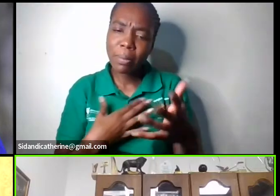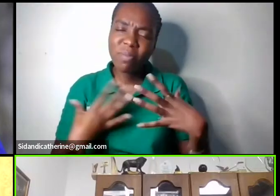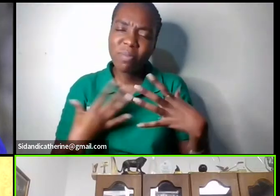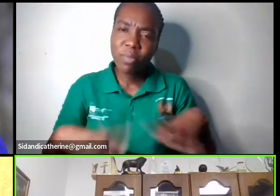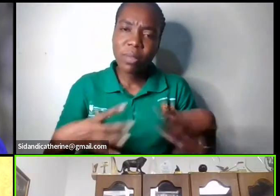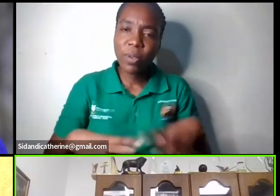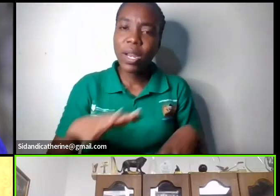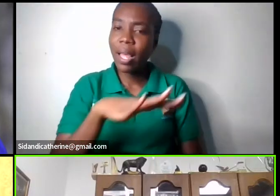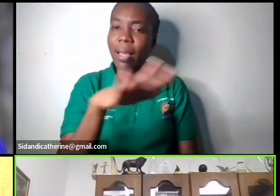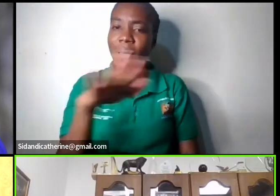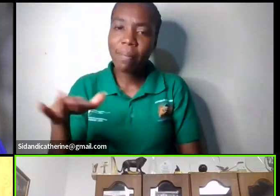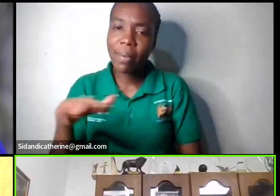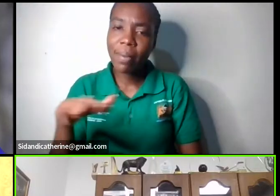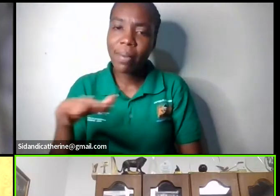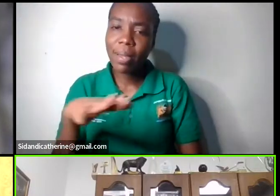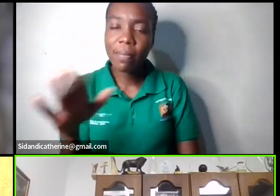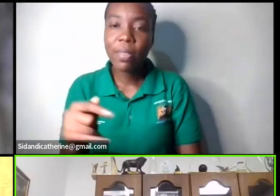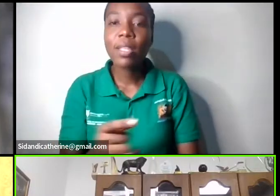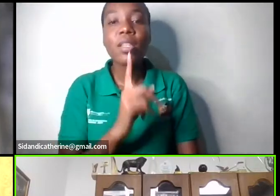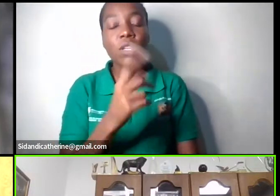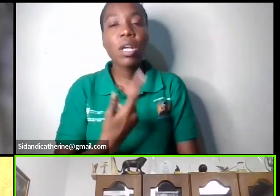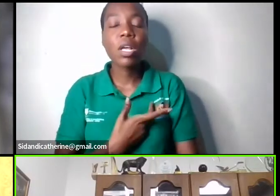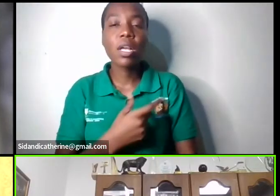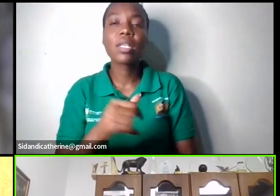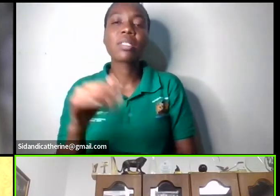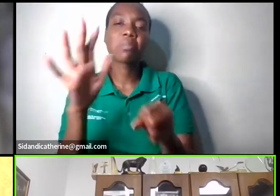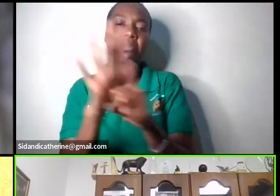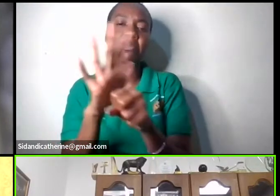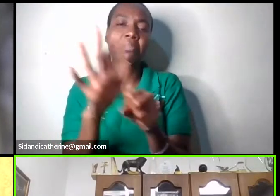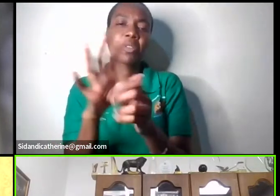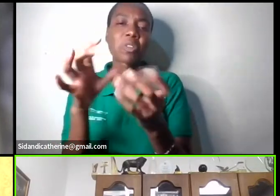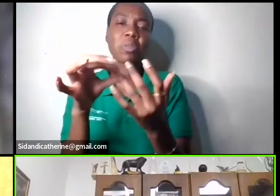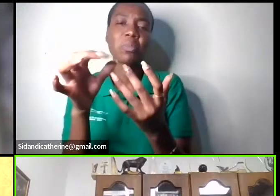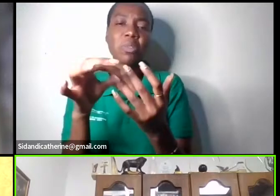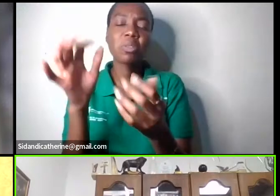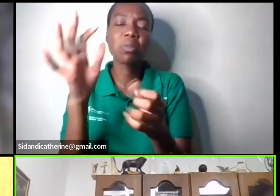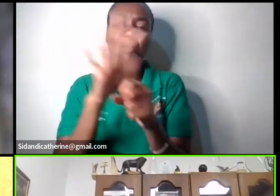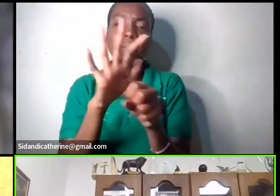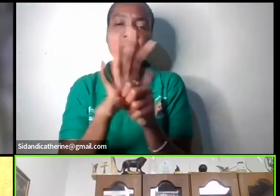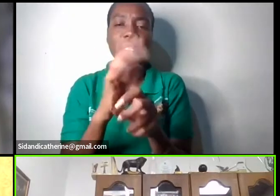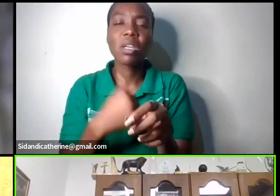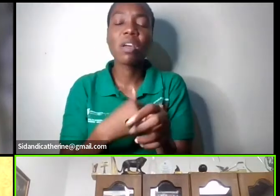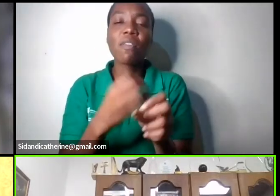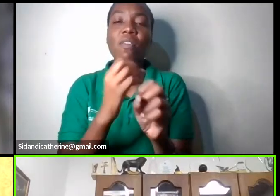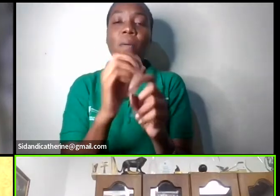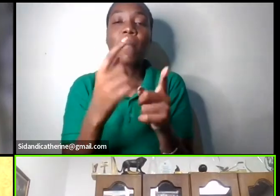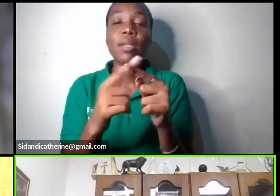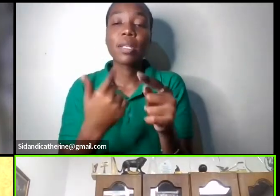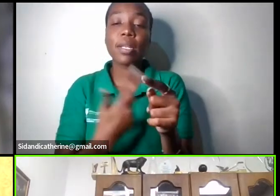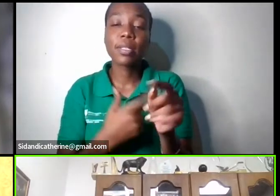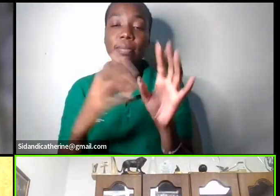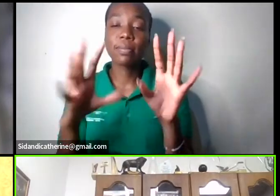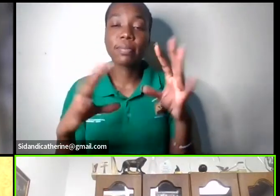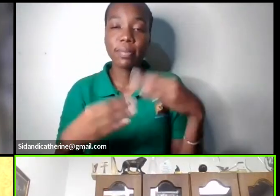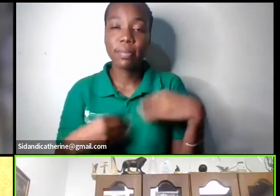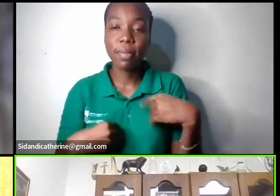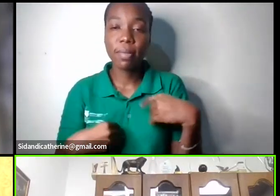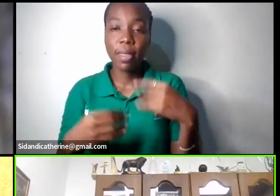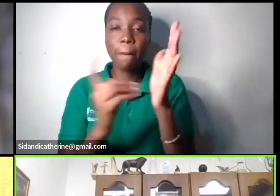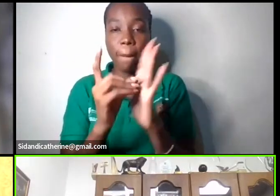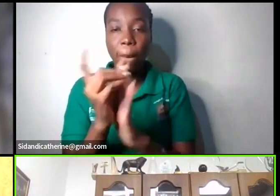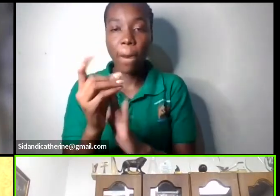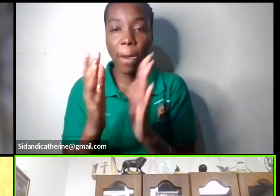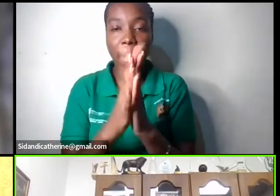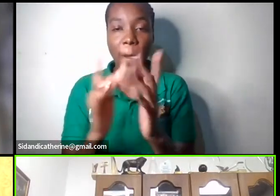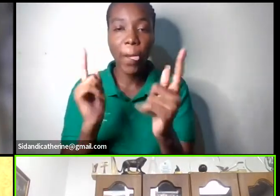must say that we don't have much option but to embrace this form of development approach. And in so doing, I